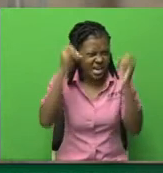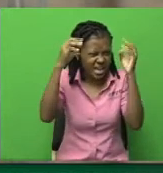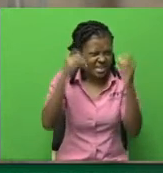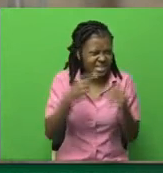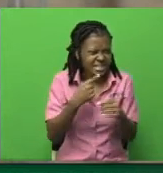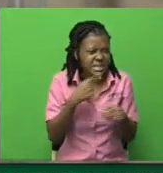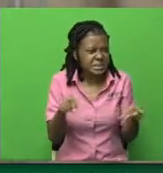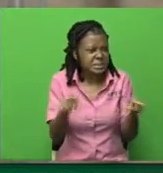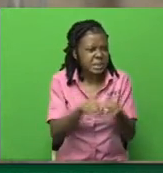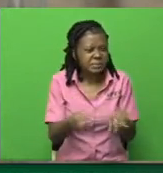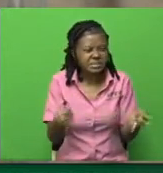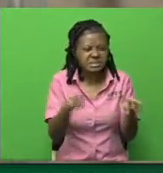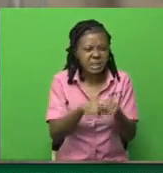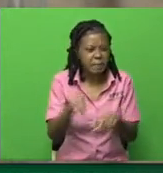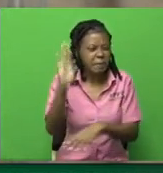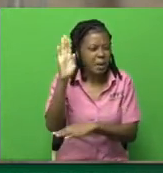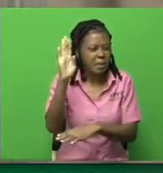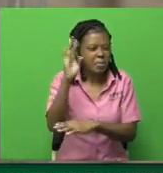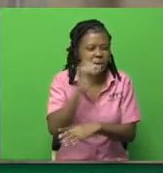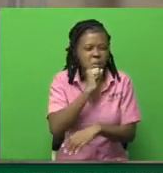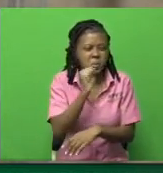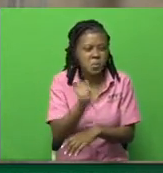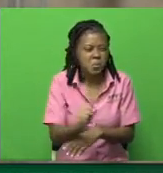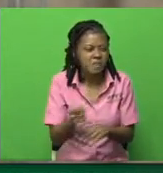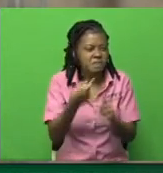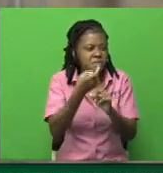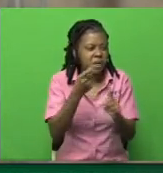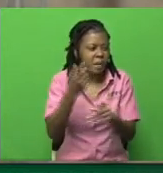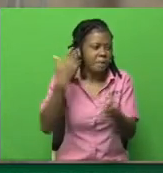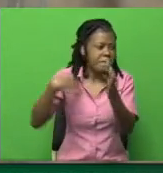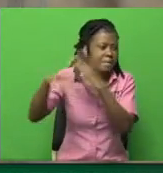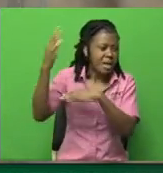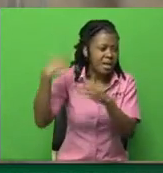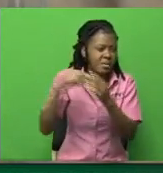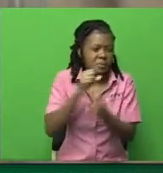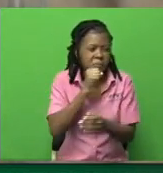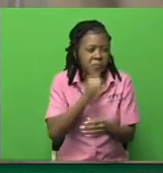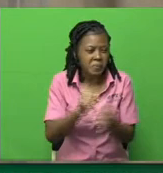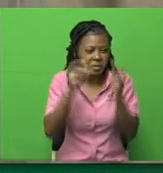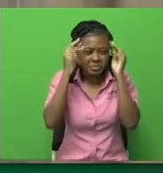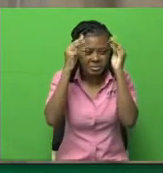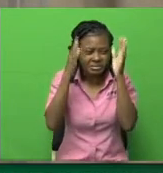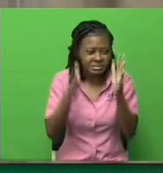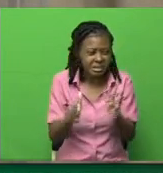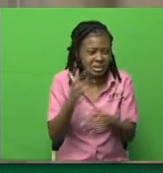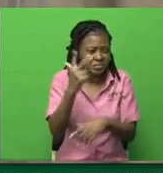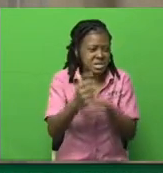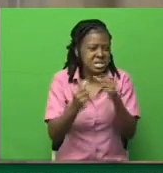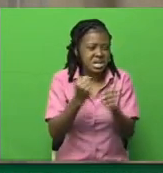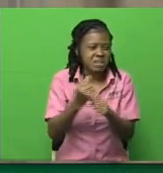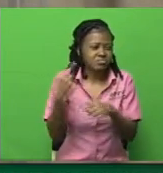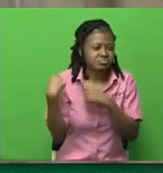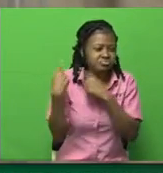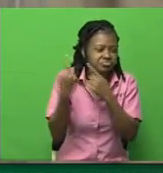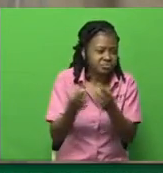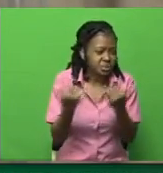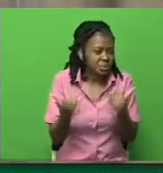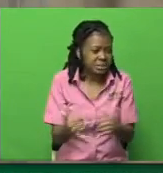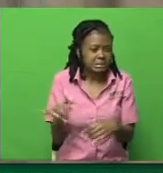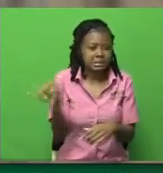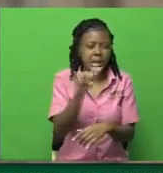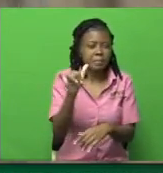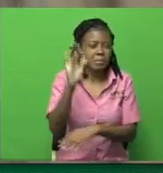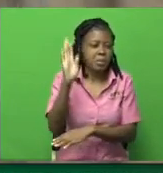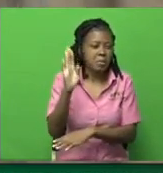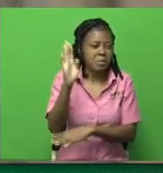by that minister of Public Utilities Robert Lee Hunt almost three years later Mr Deputy speaker is